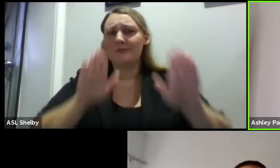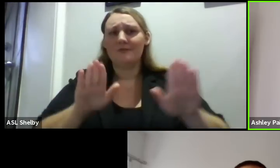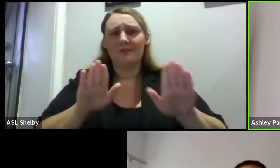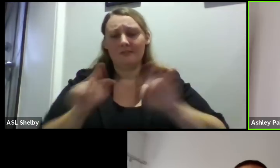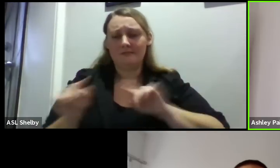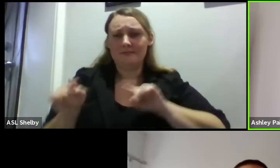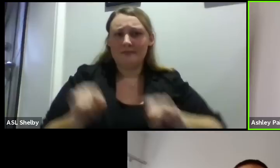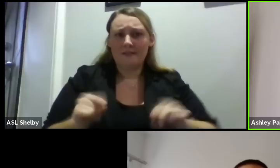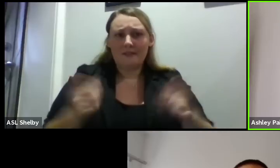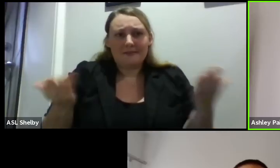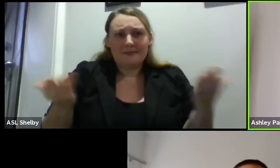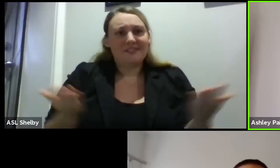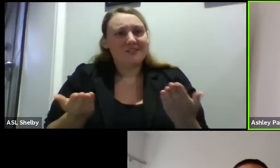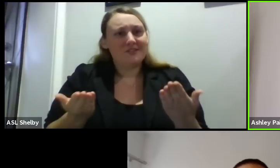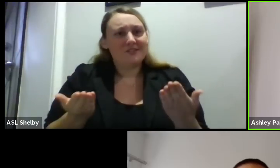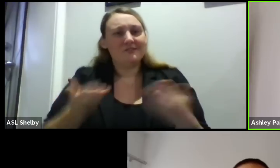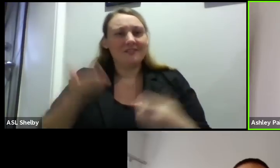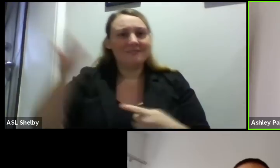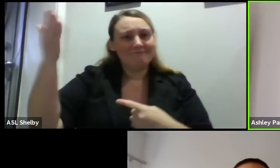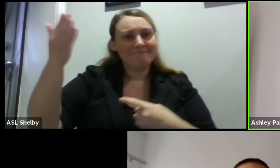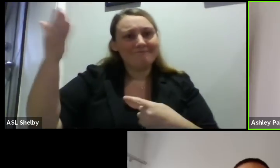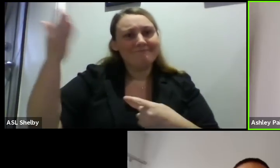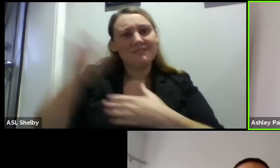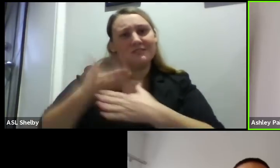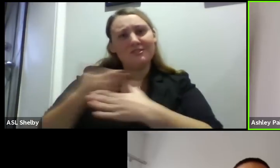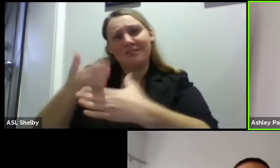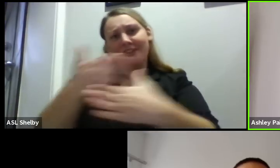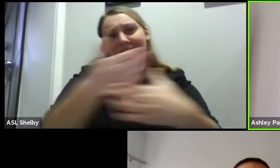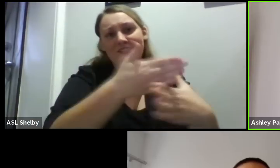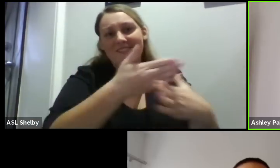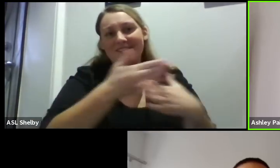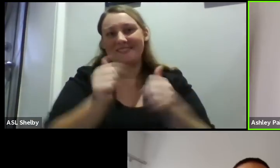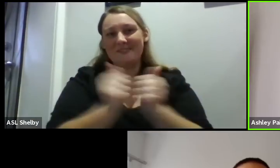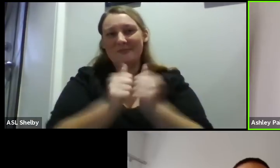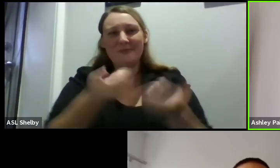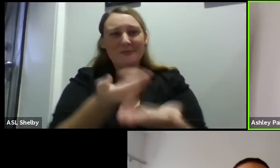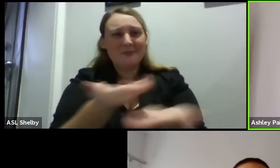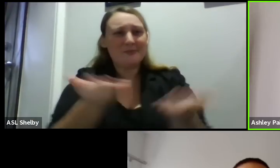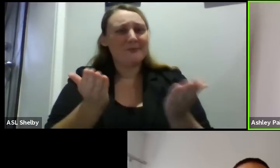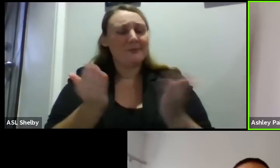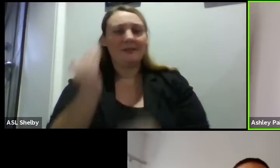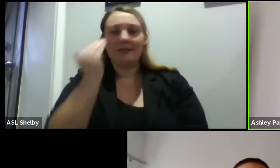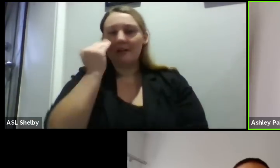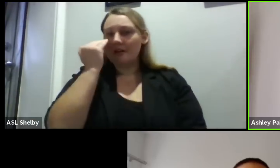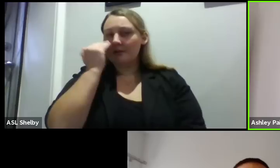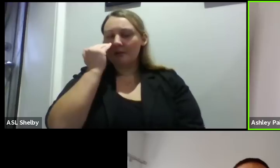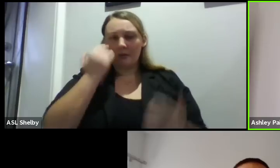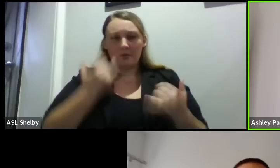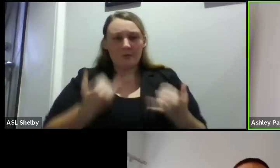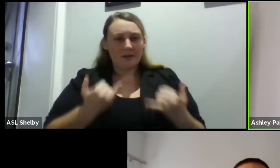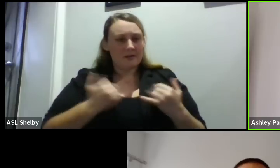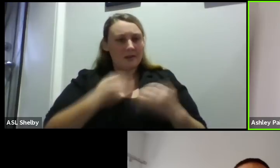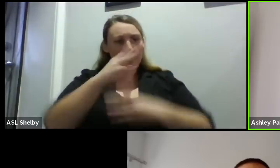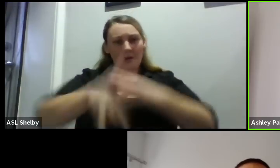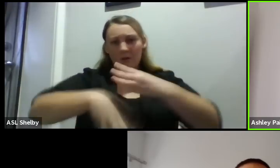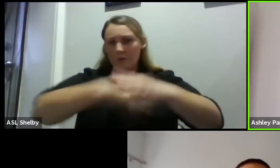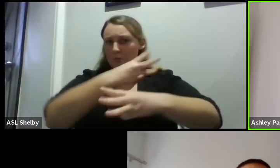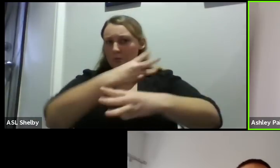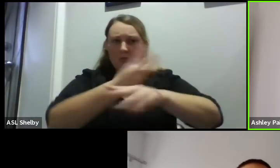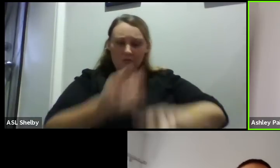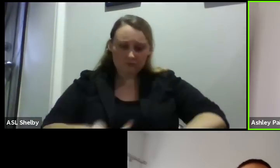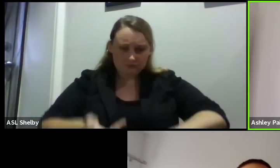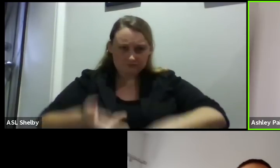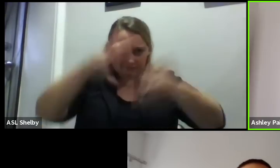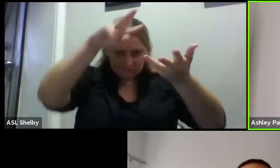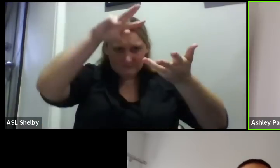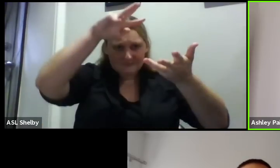all. I know that the world is upside down right now and there is madness all around us.